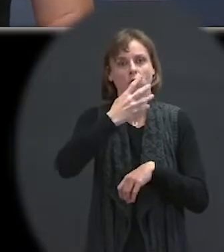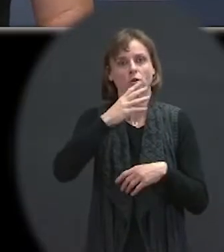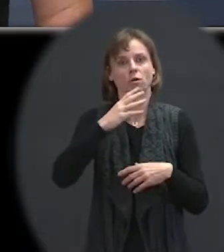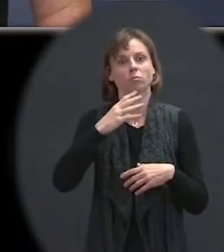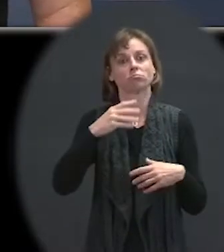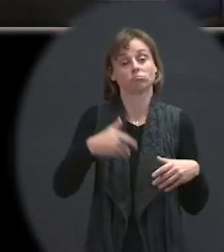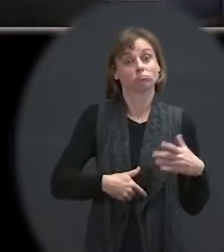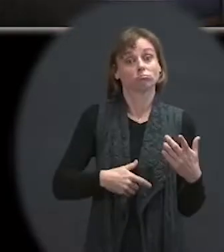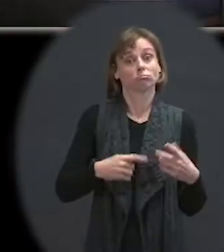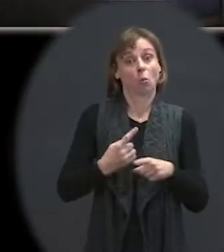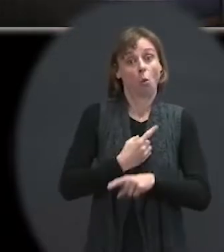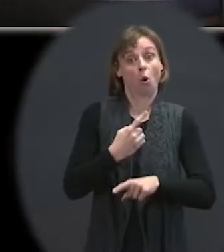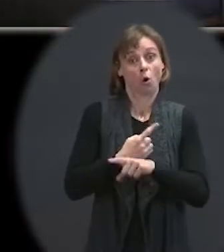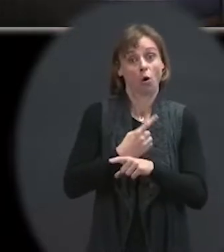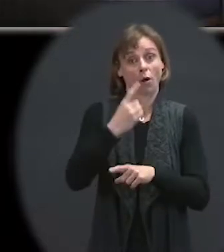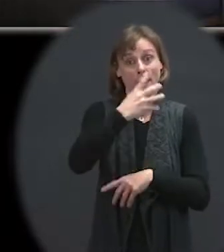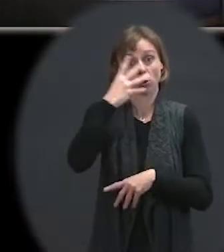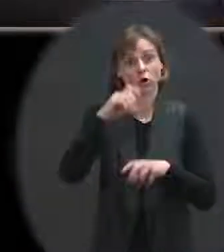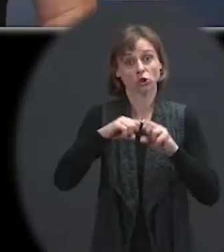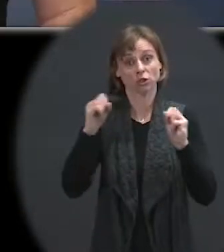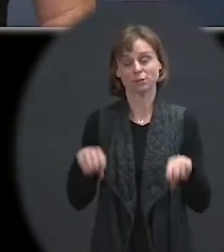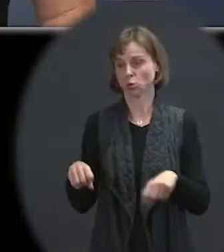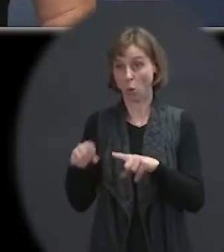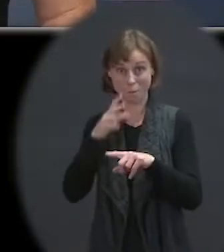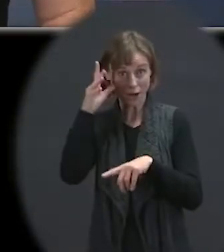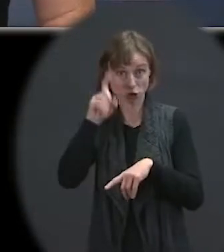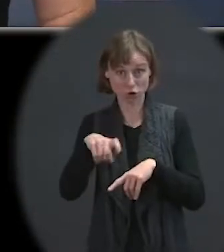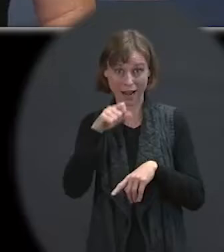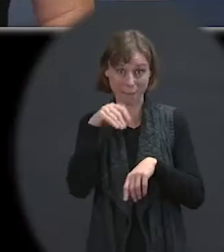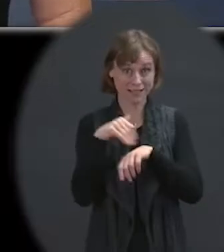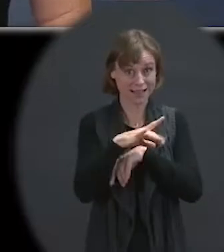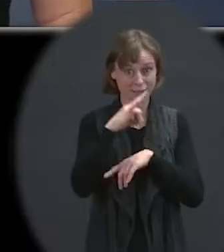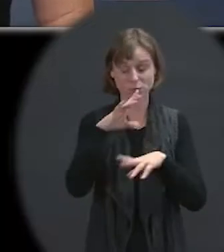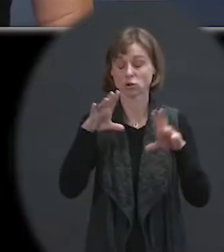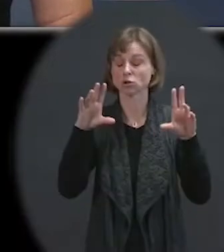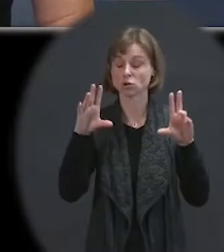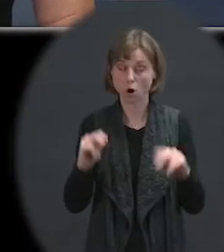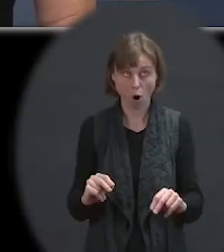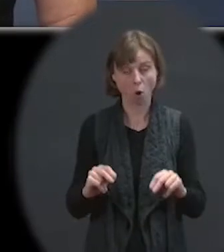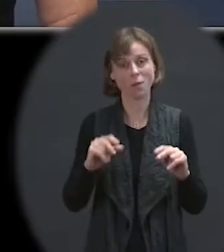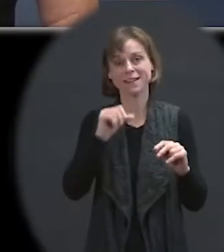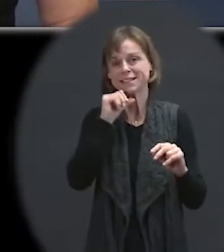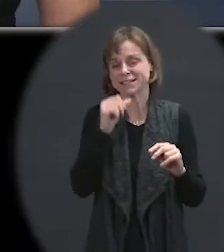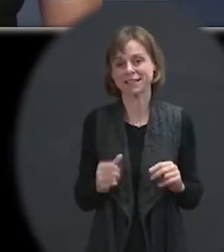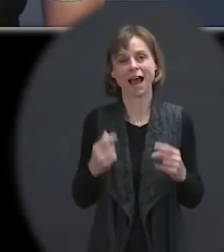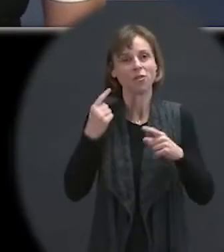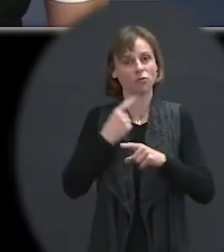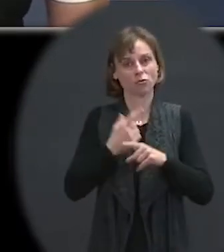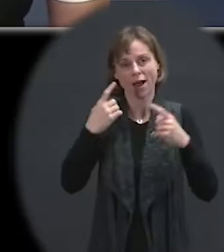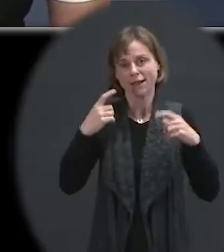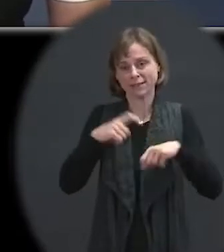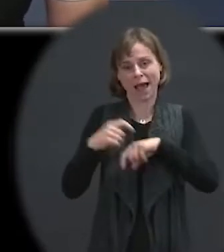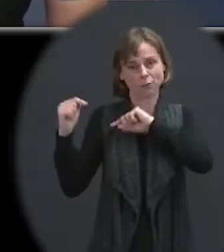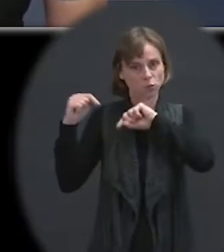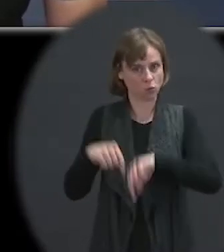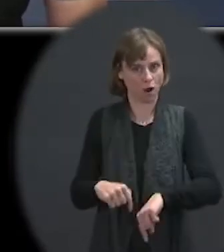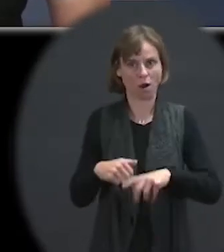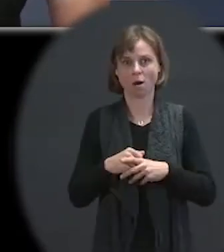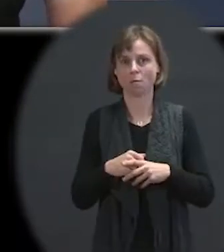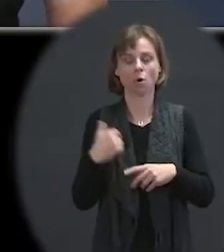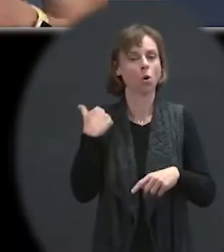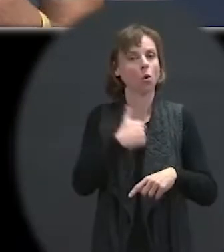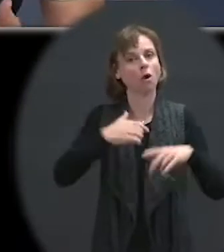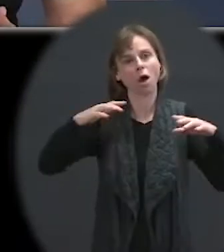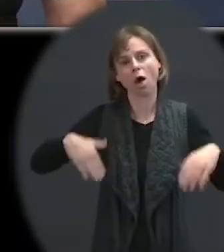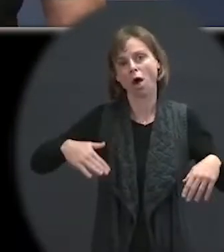Parents should not be sending their kids north right now. Absolutely not. This is not the time to come. We have not had the time to put in place